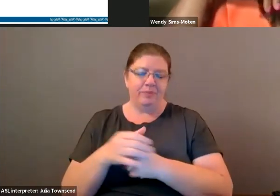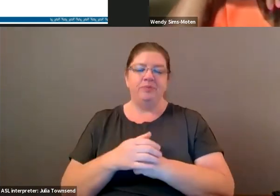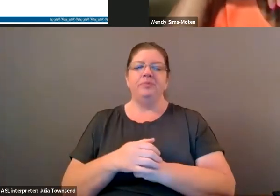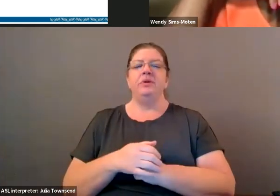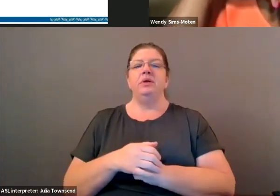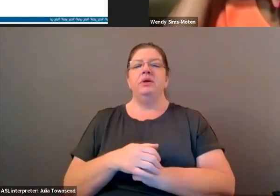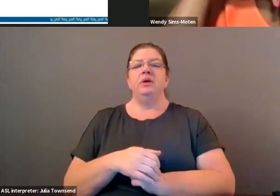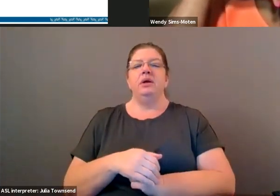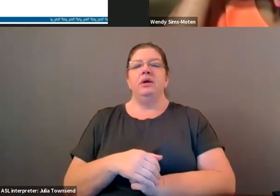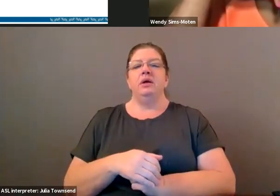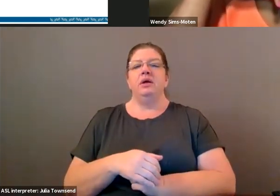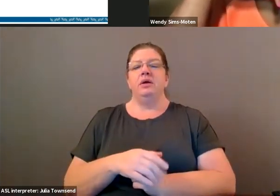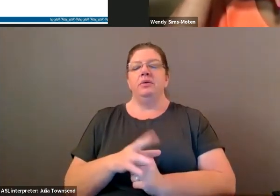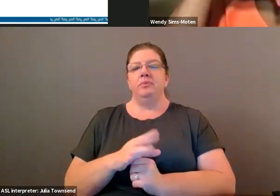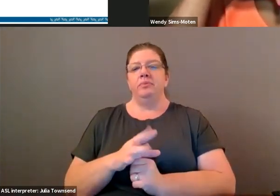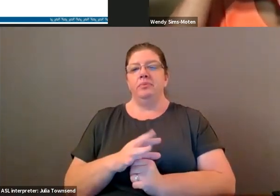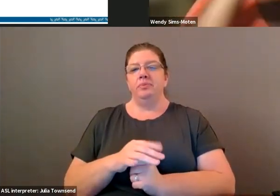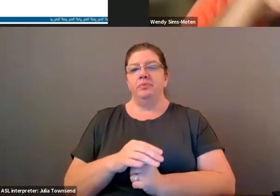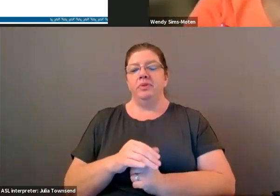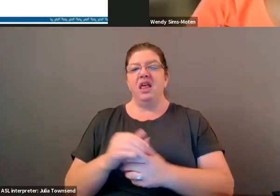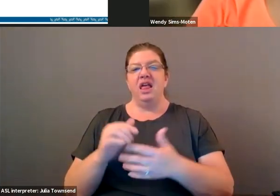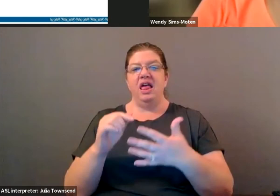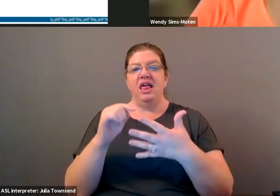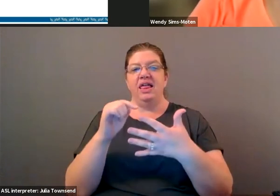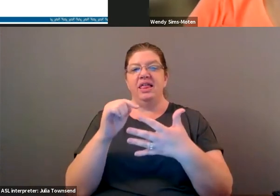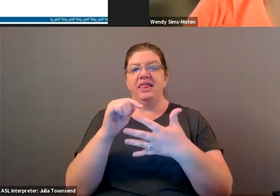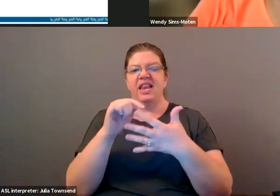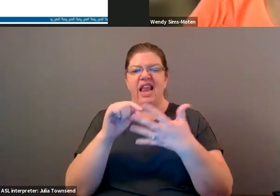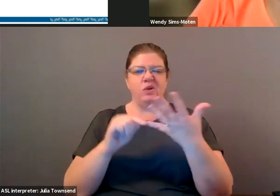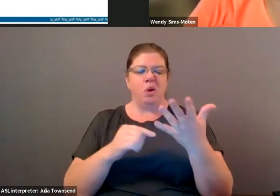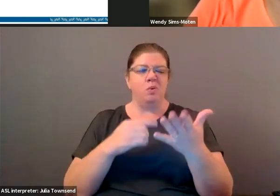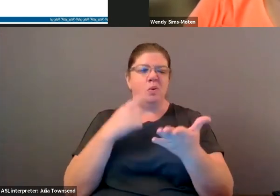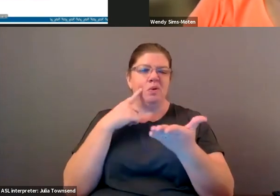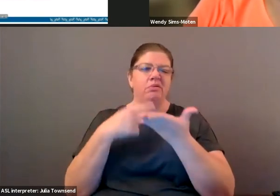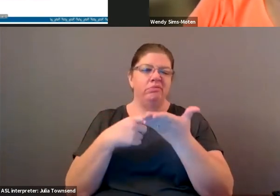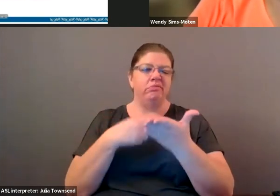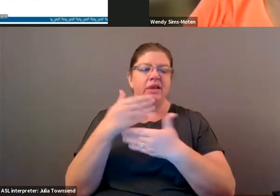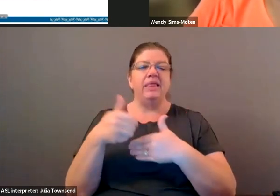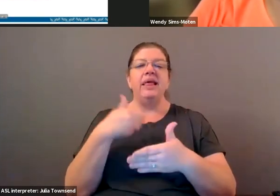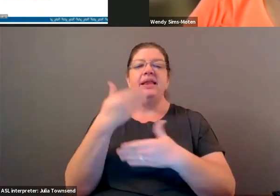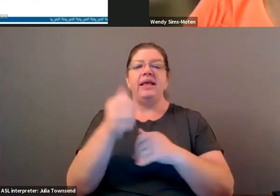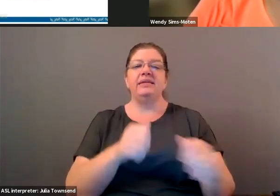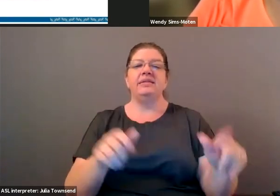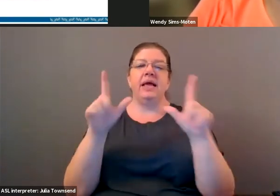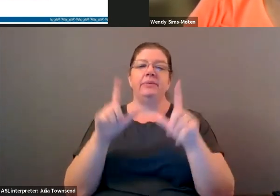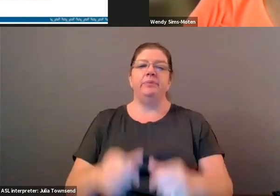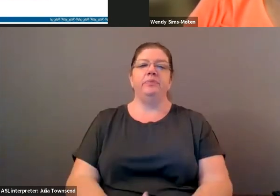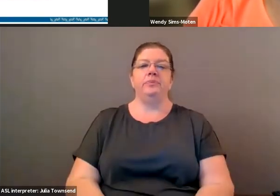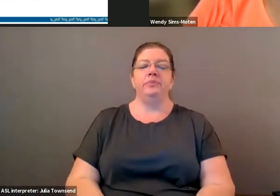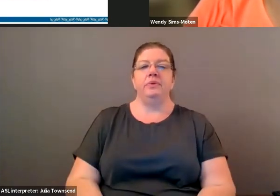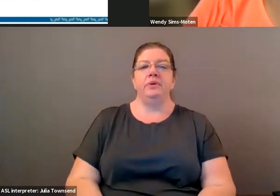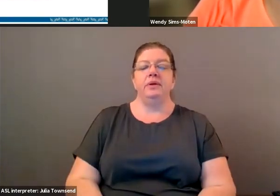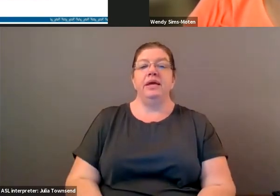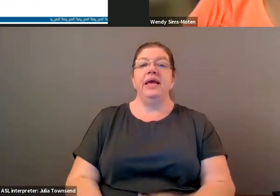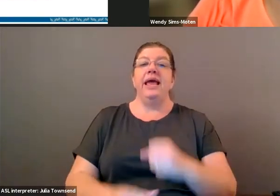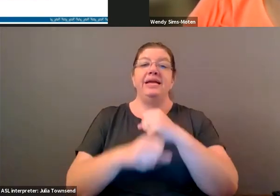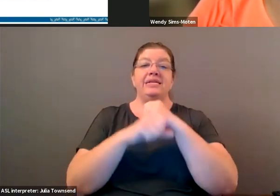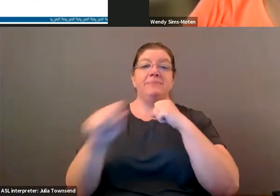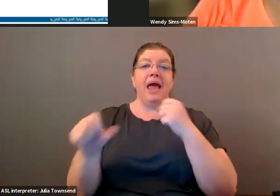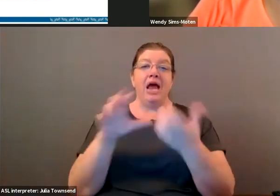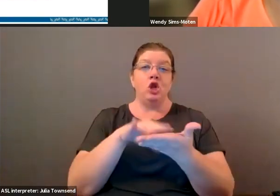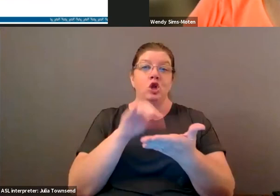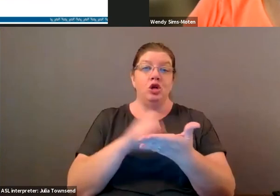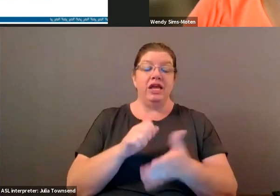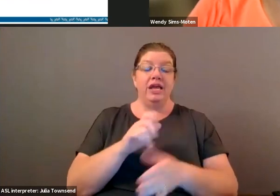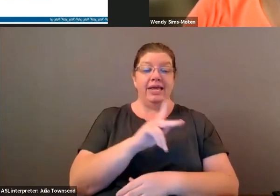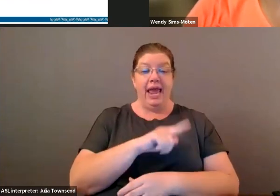over the next ones as we go through. So next slide, please. Expanded learning for K-6. So